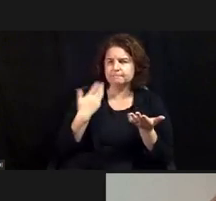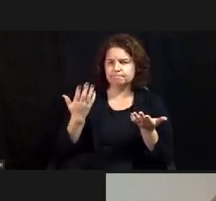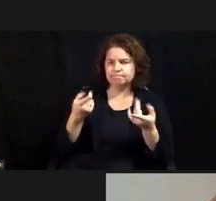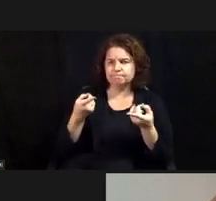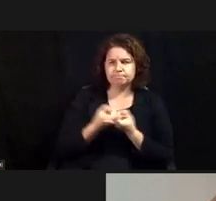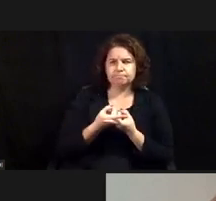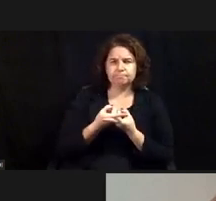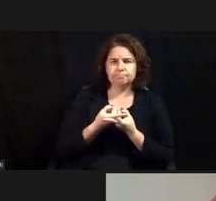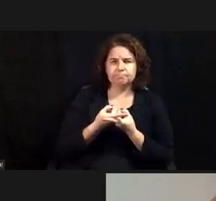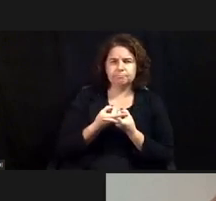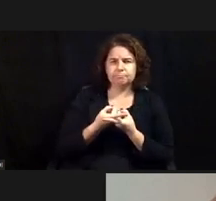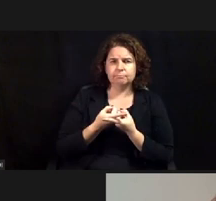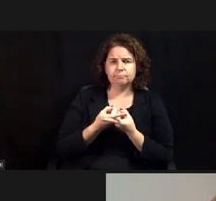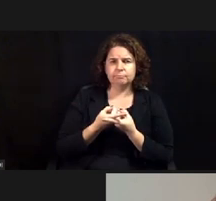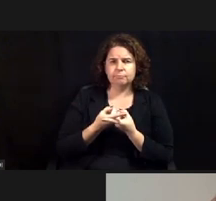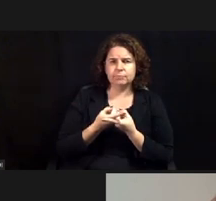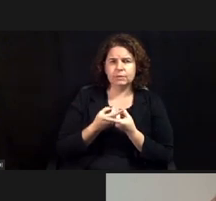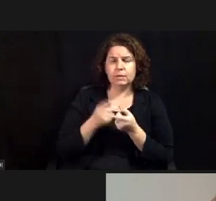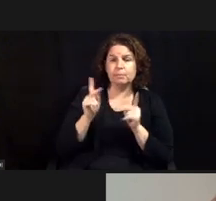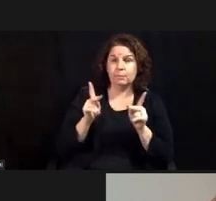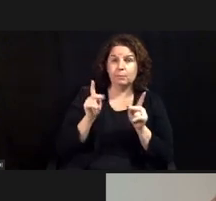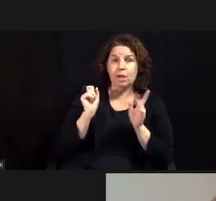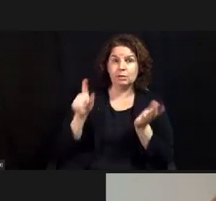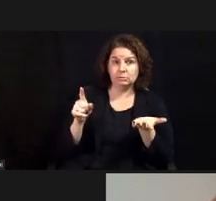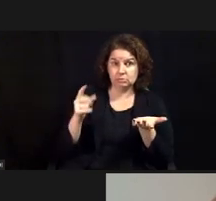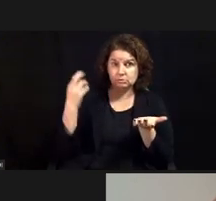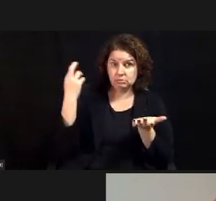been in an unfortunate